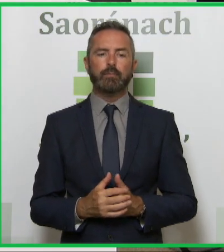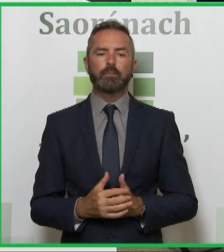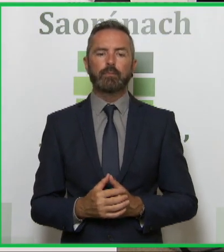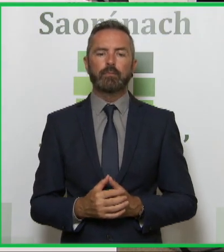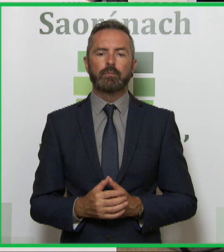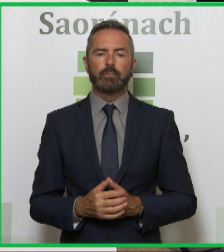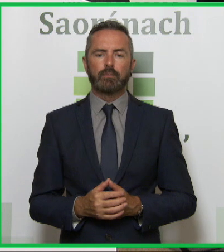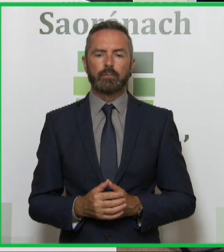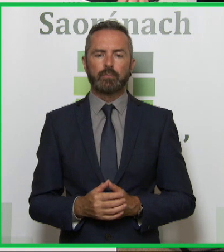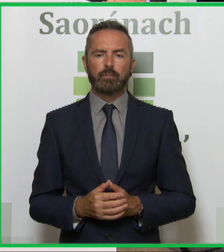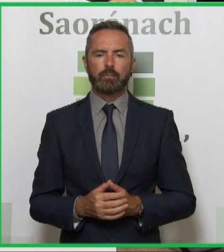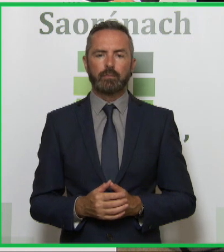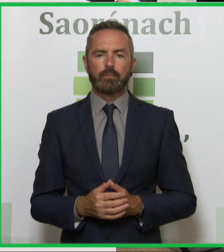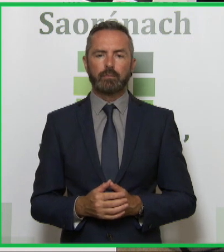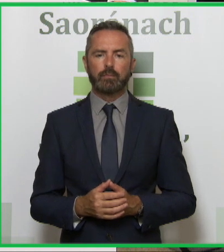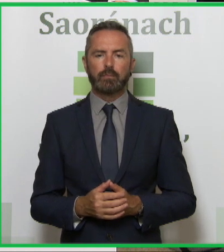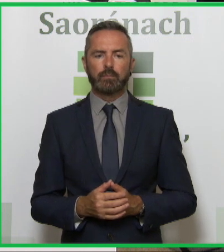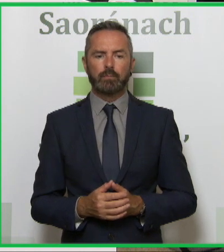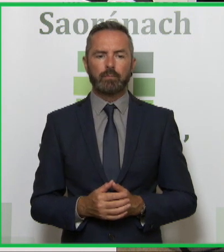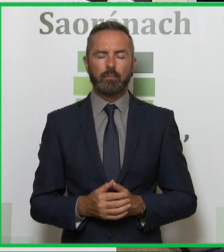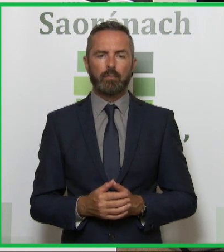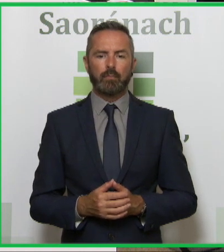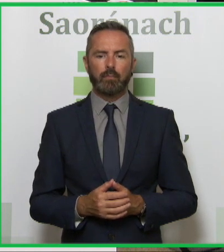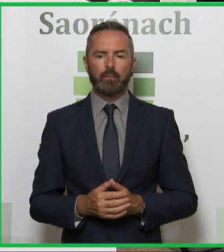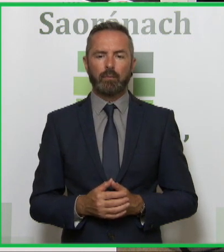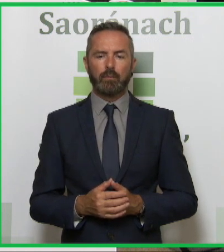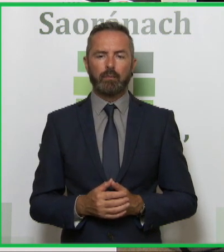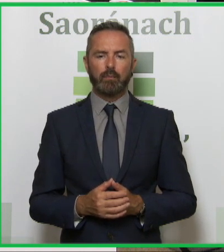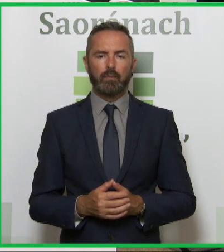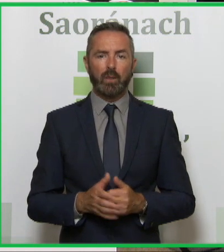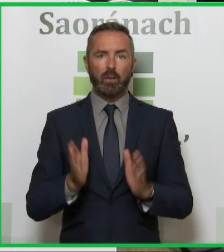You heard from the meeting on health services